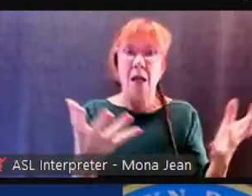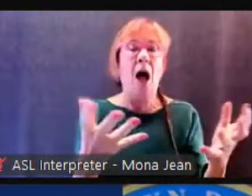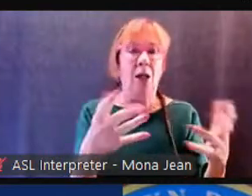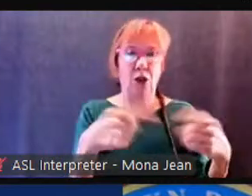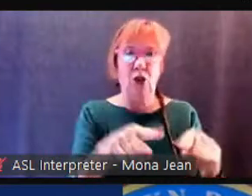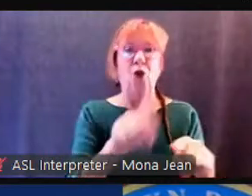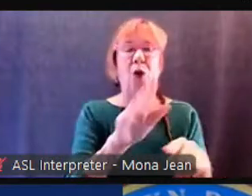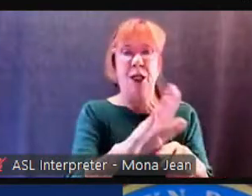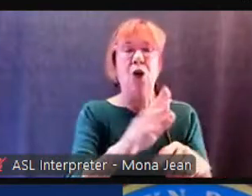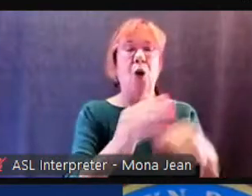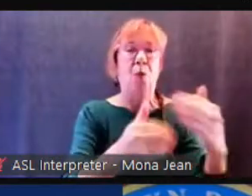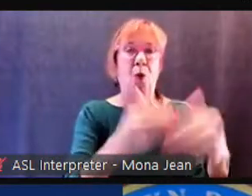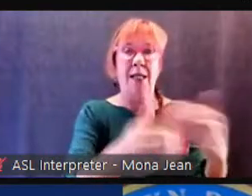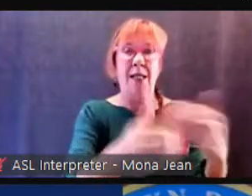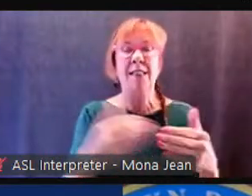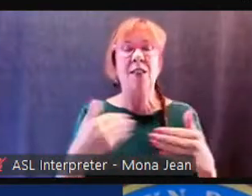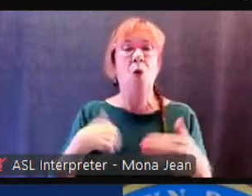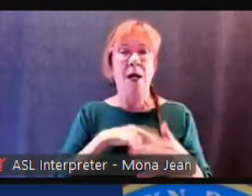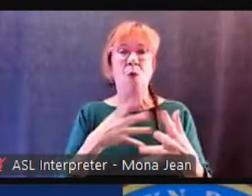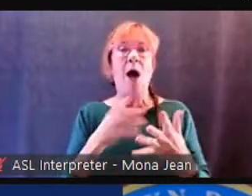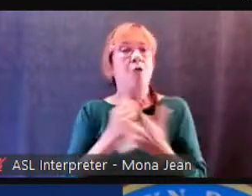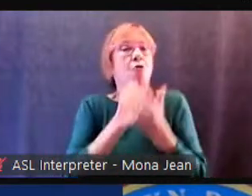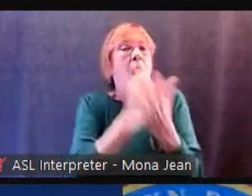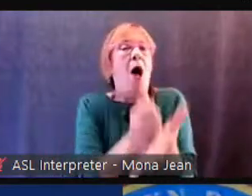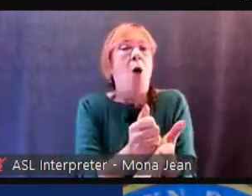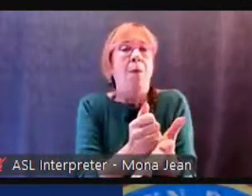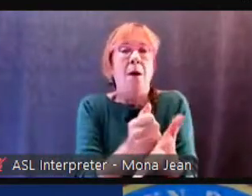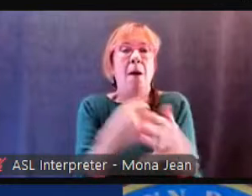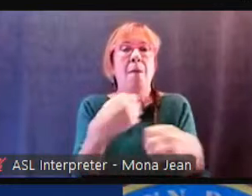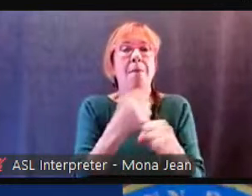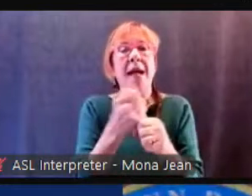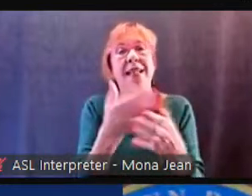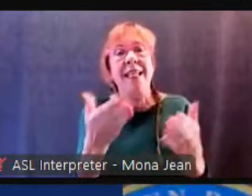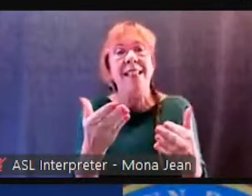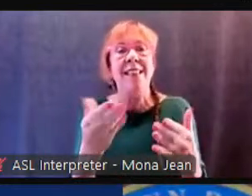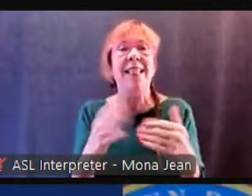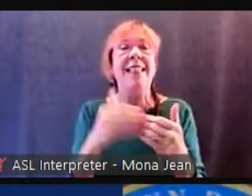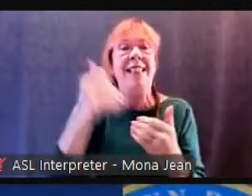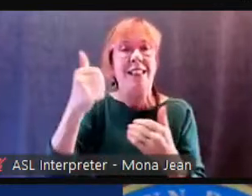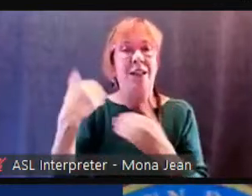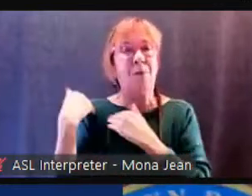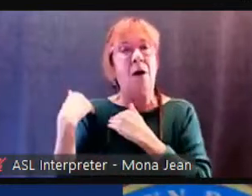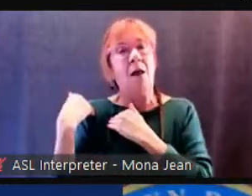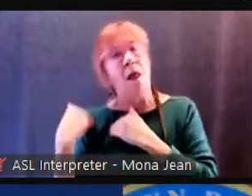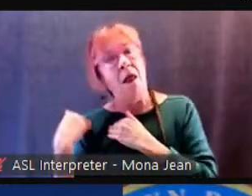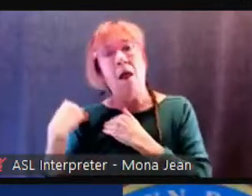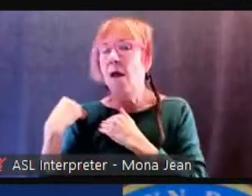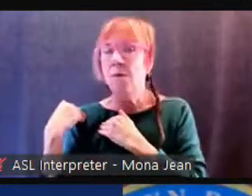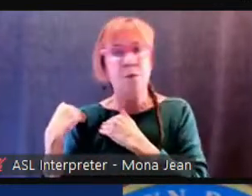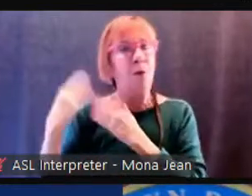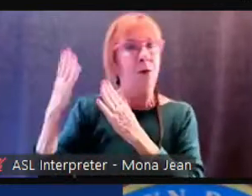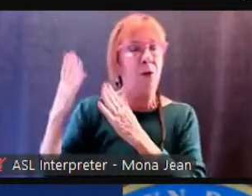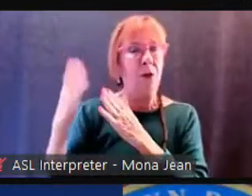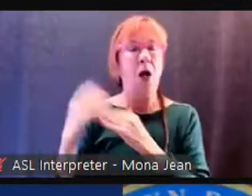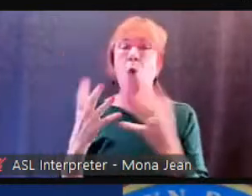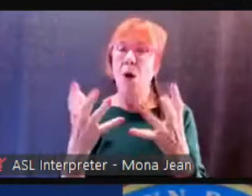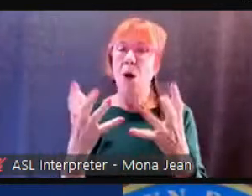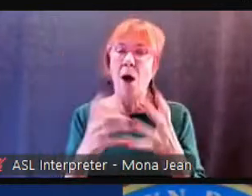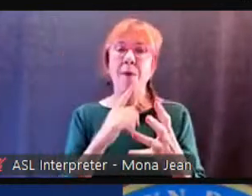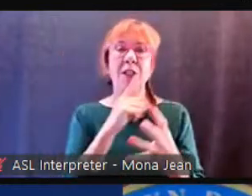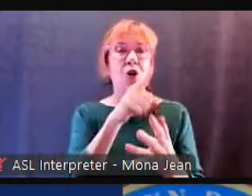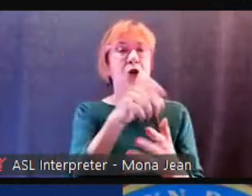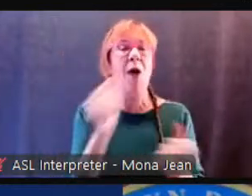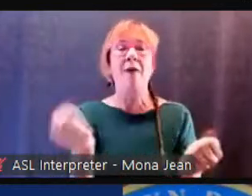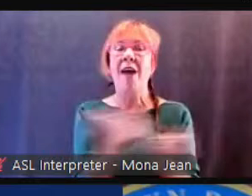additional burdens wherever we can. We've also committed to ensuring you have access to all resources of support